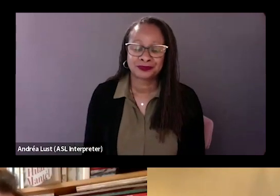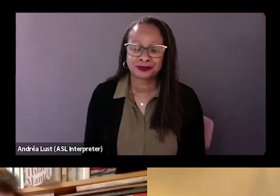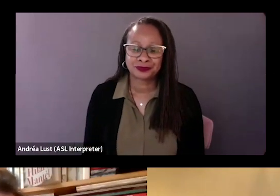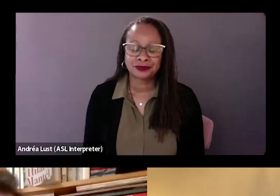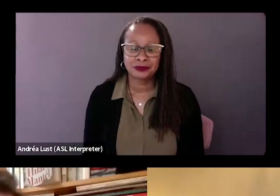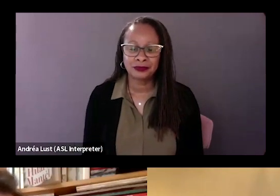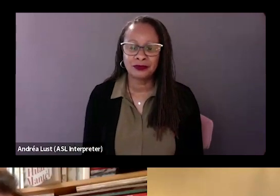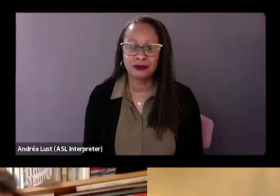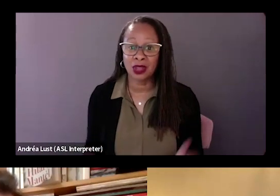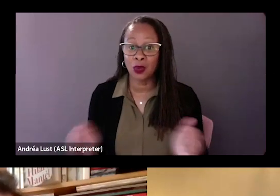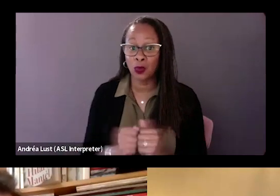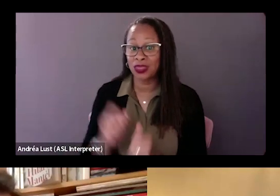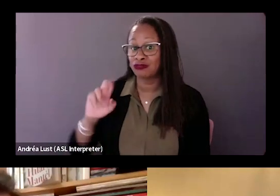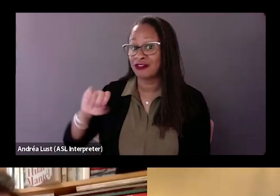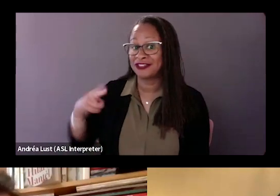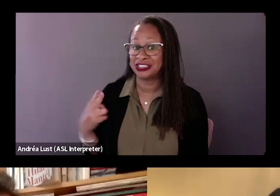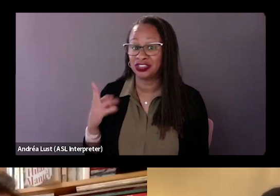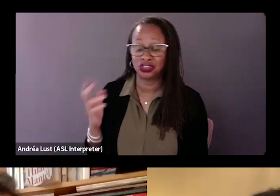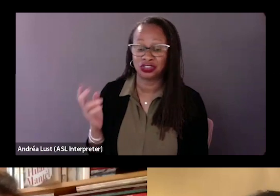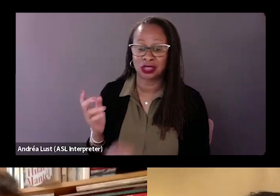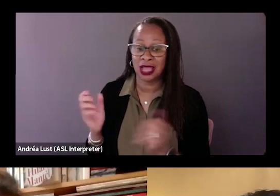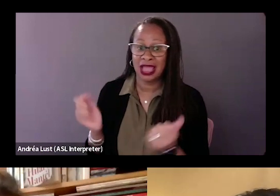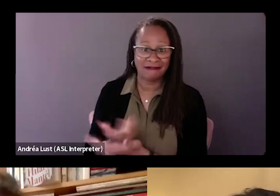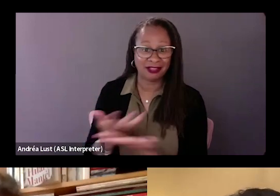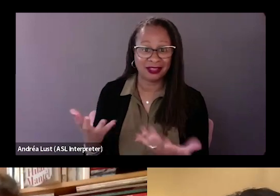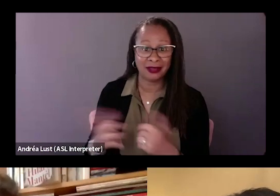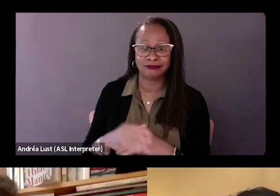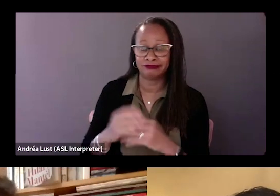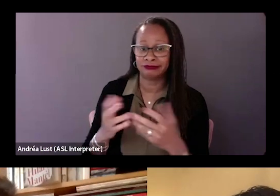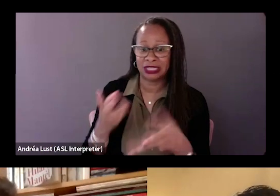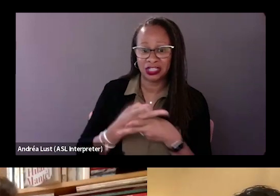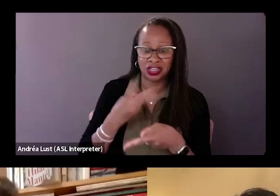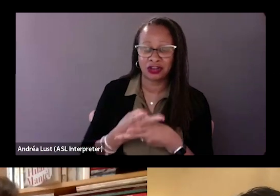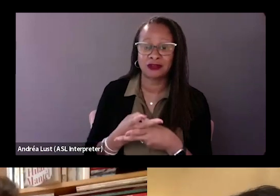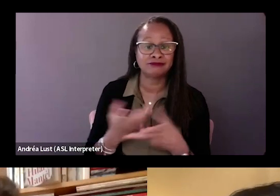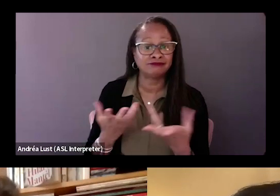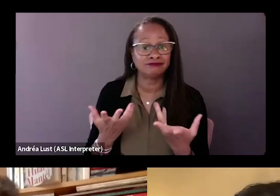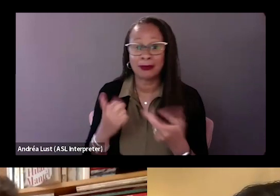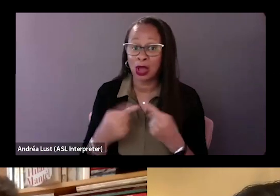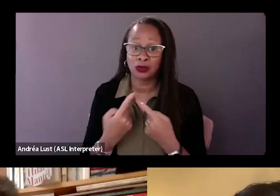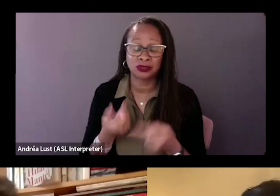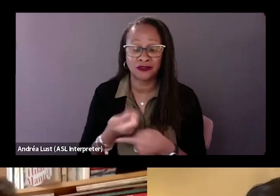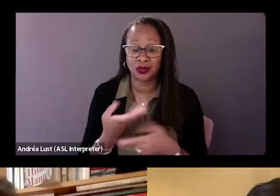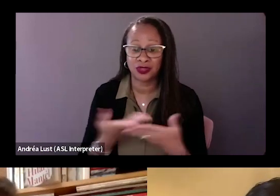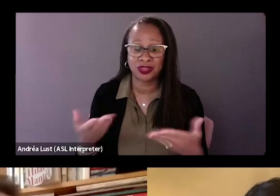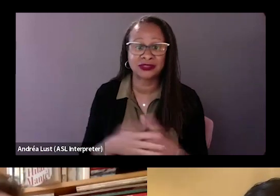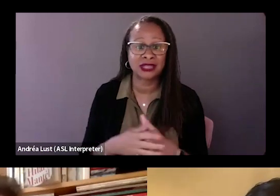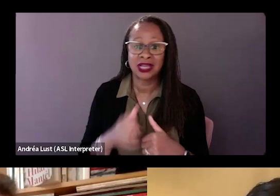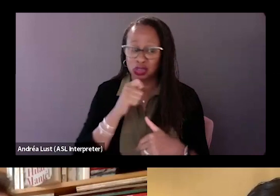And with him, all his thing, I mean, all that he cared was that don't come in my way and I won't come in